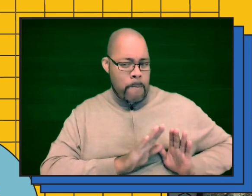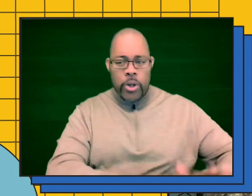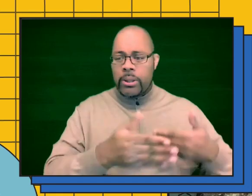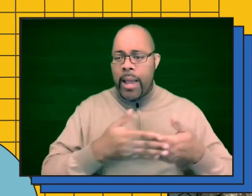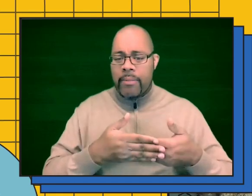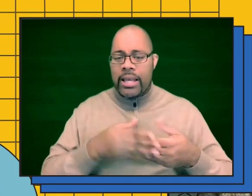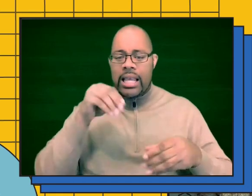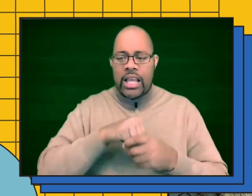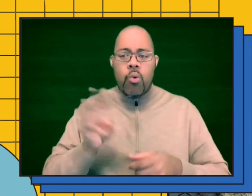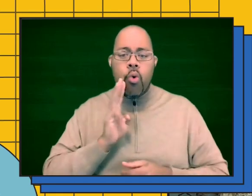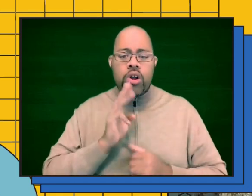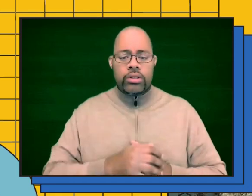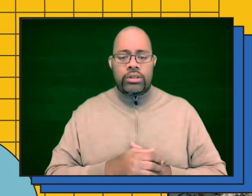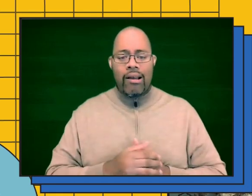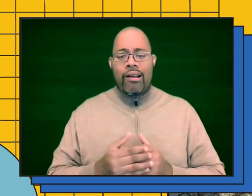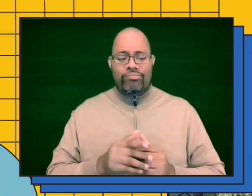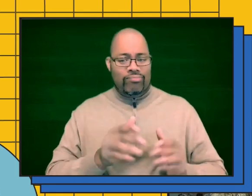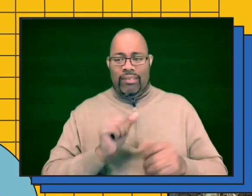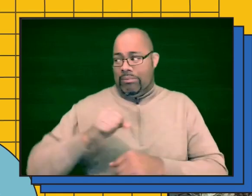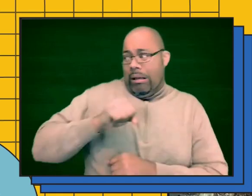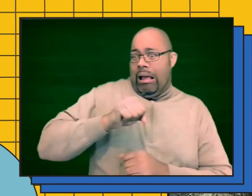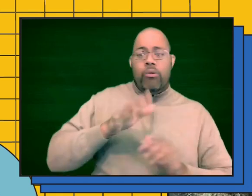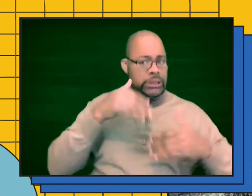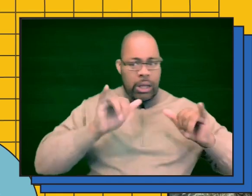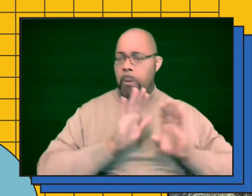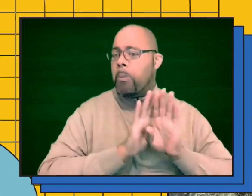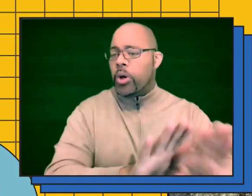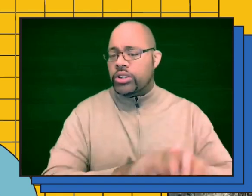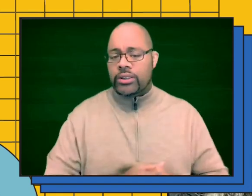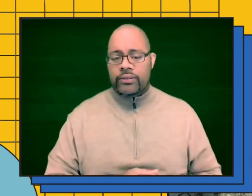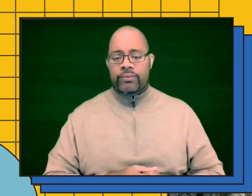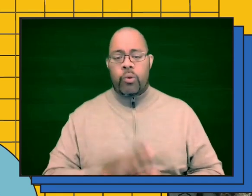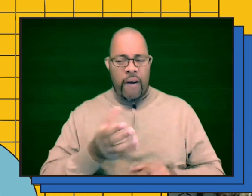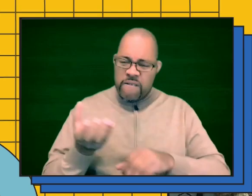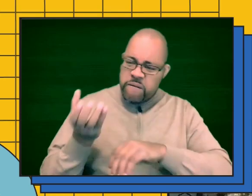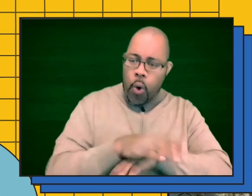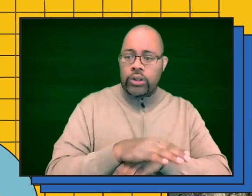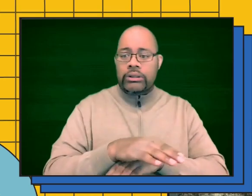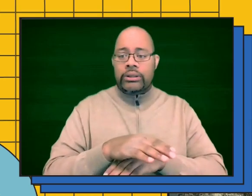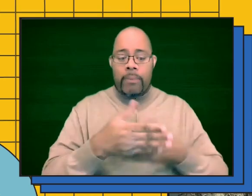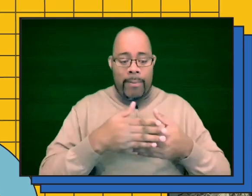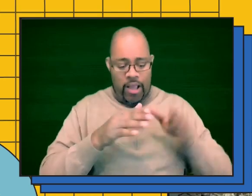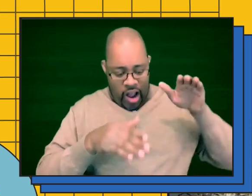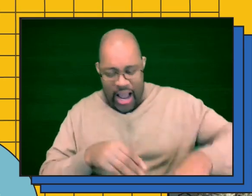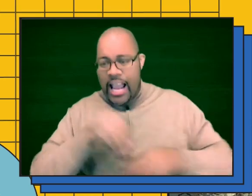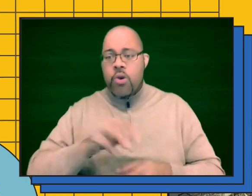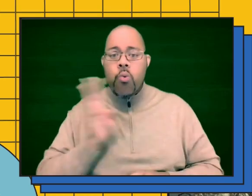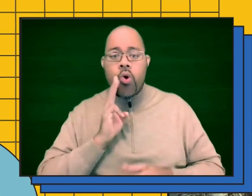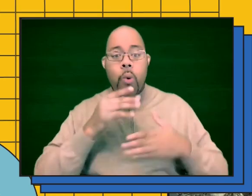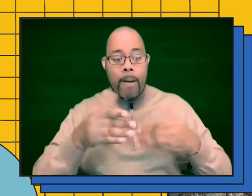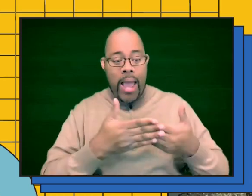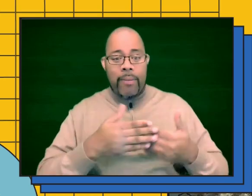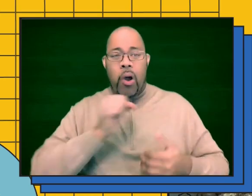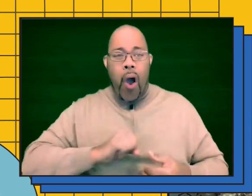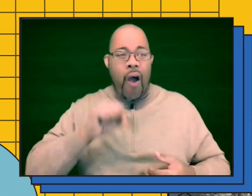will push her baby into the water against her will. She will force her child's head into